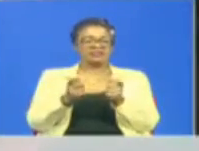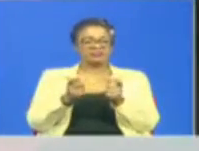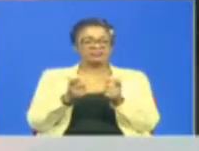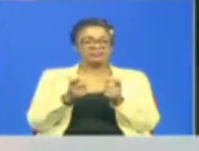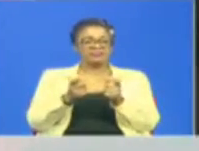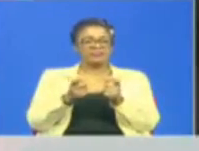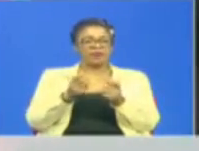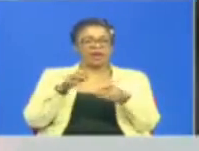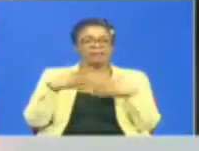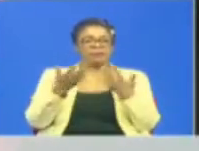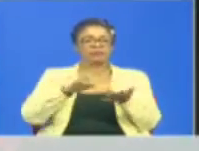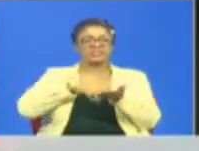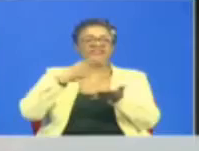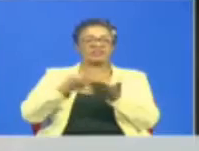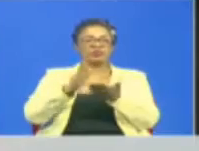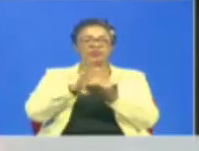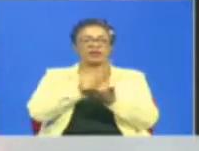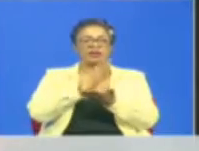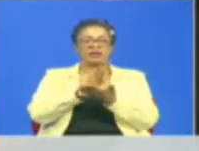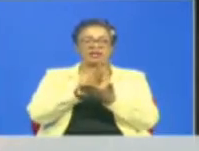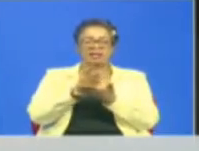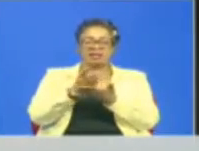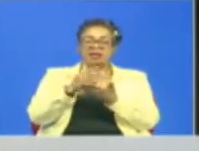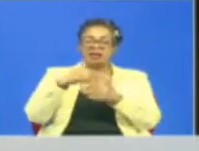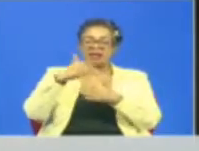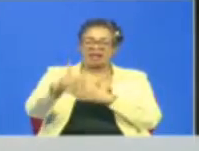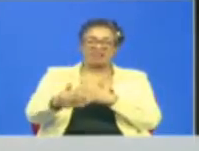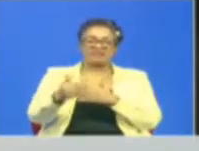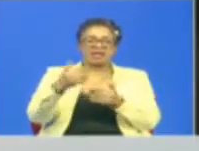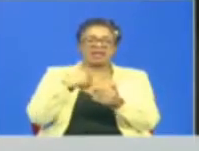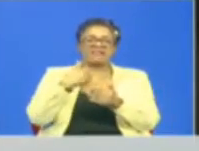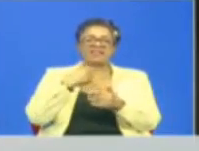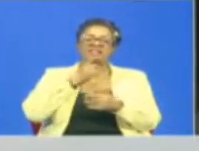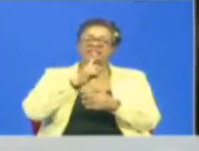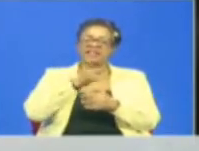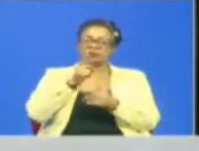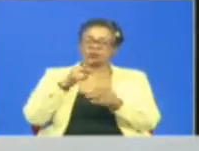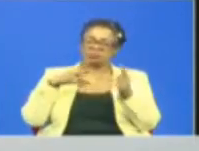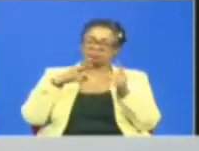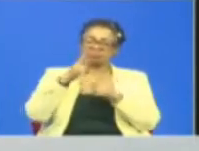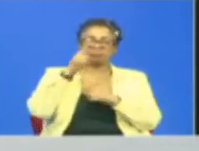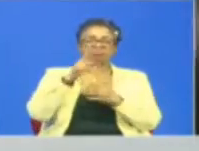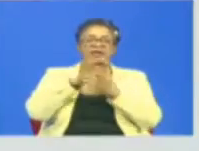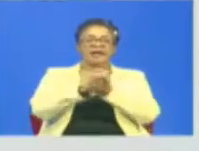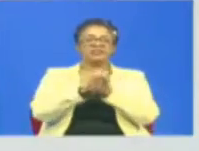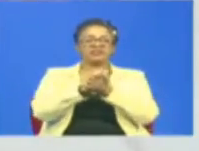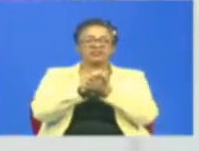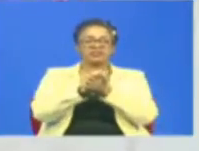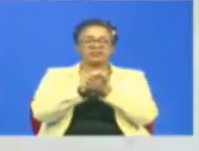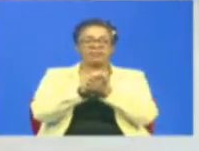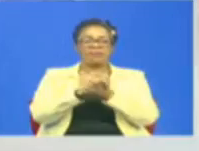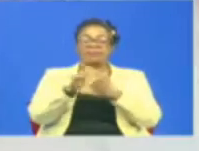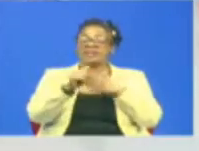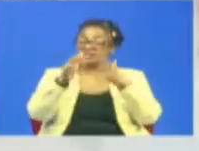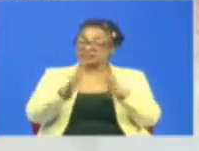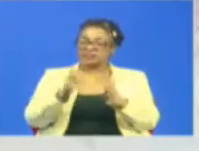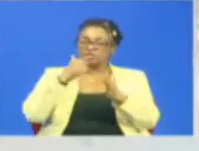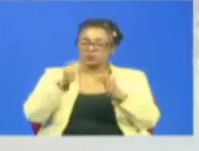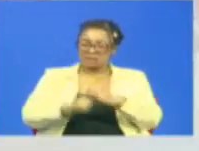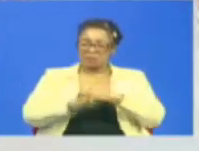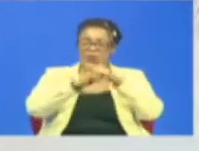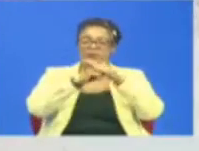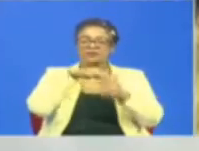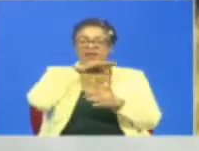revenue sharing formula days after issuing threats of a possible end to the handshake if leaders allied to Raila Odinga voted against